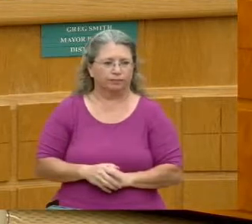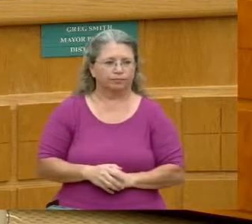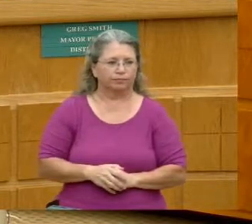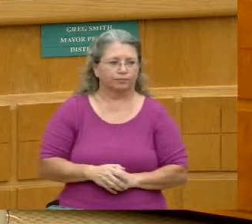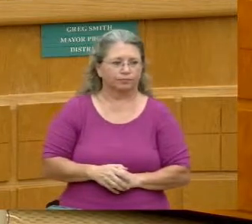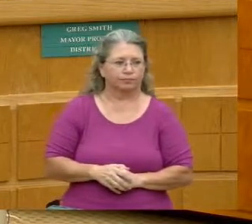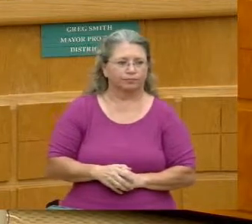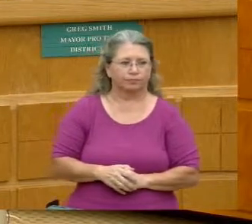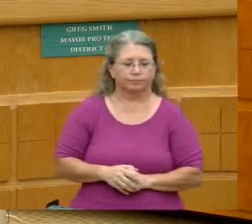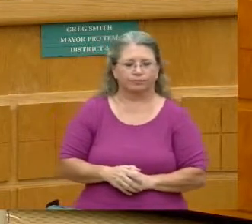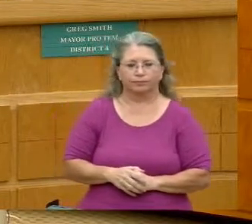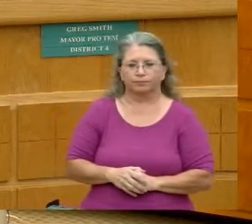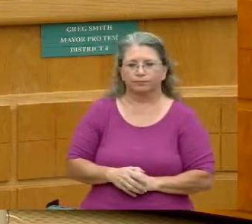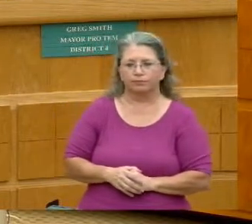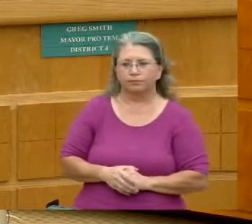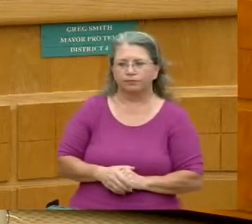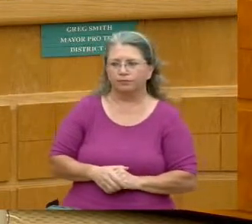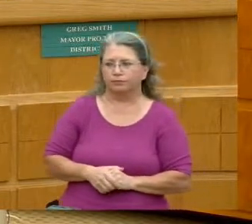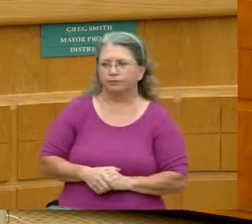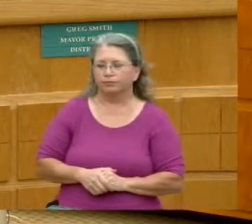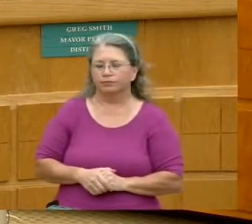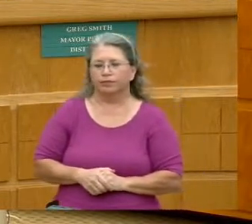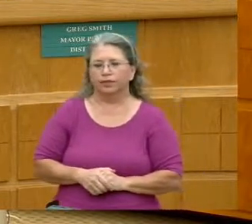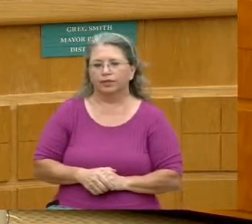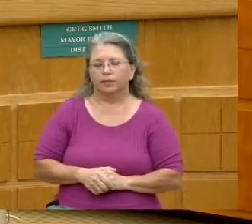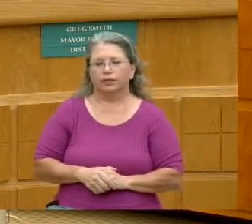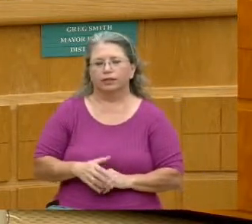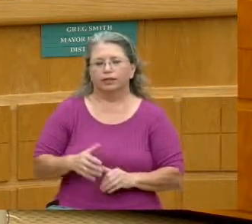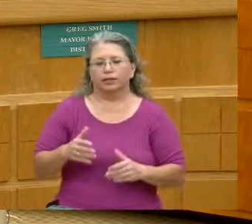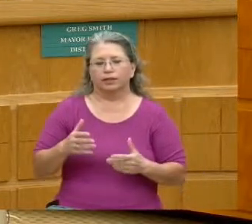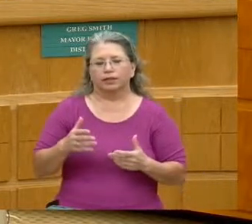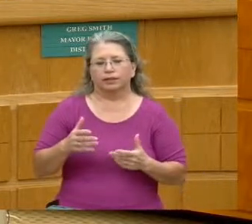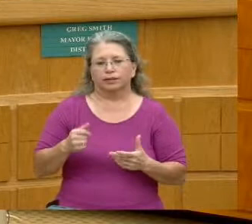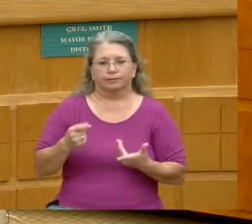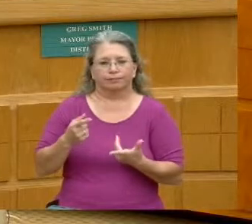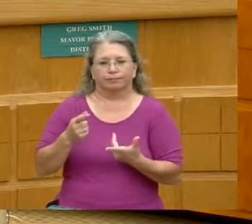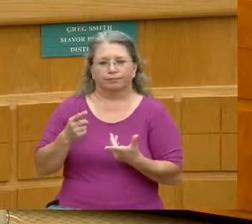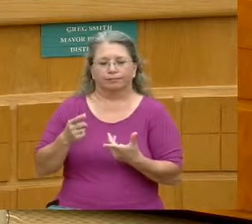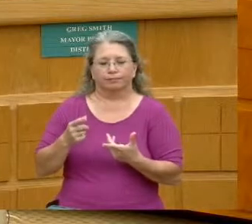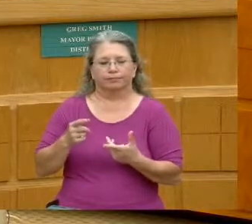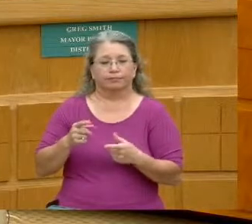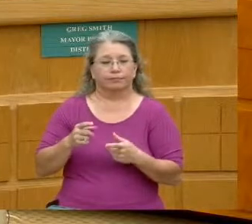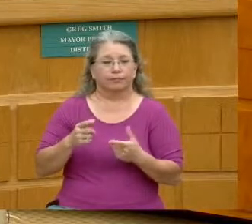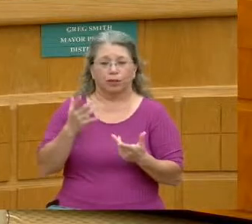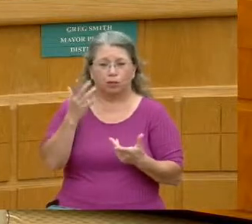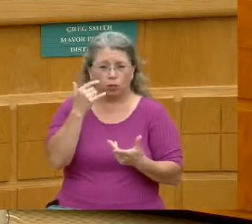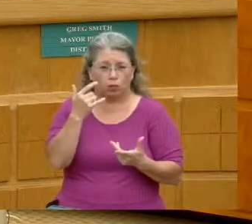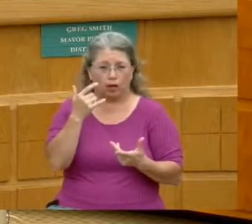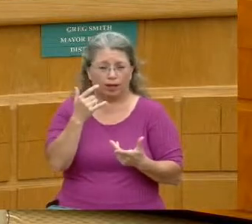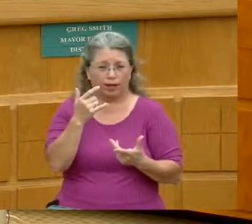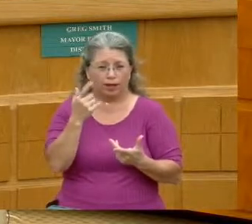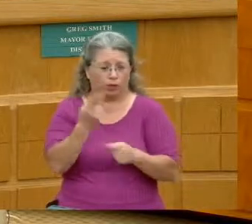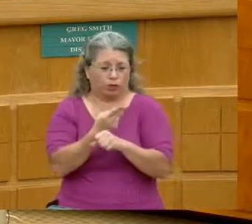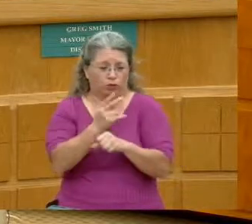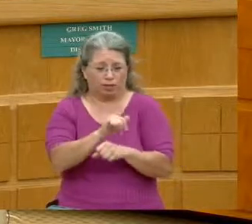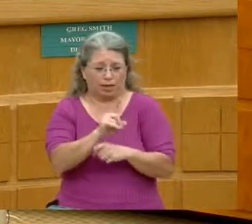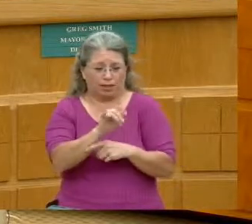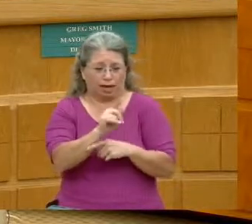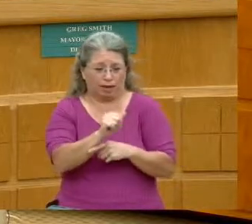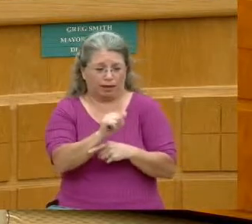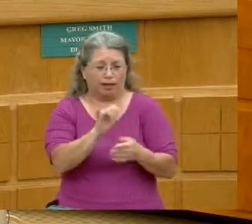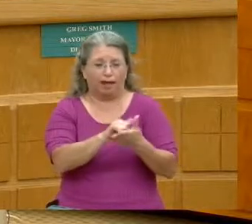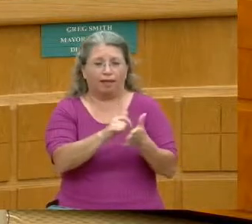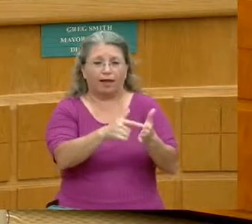is. So it's pretty interesting. All right, the whole point of that data is to tell us, well, what's going to happen in the future? Well, there's a lot